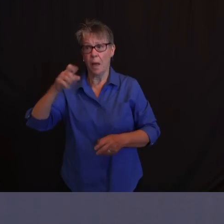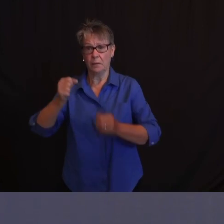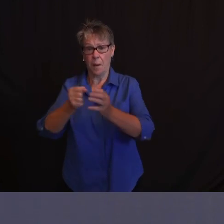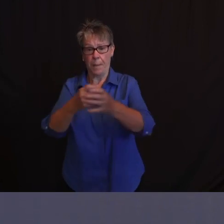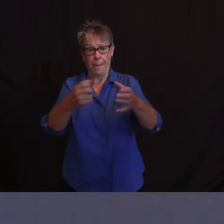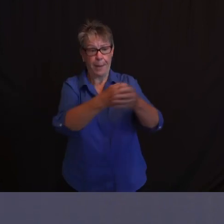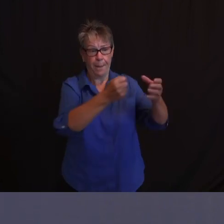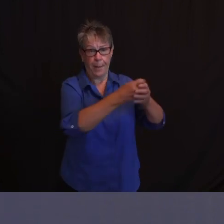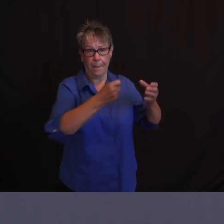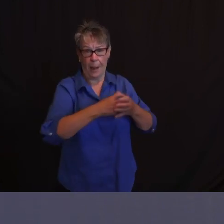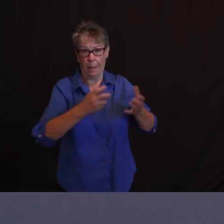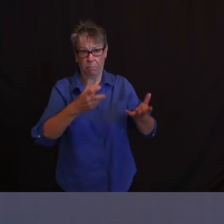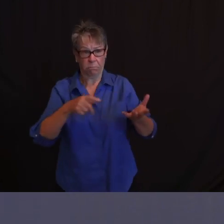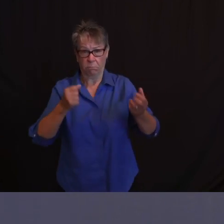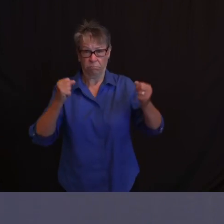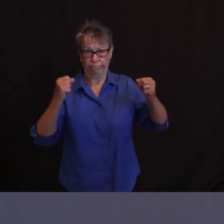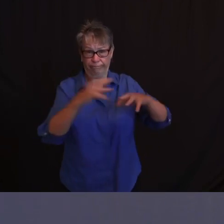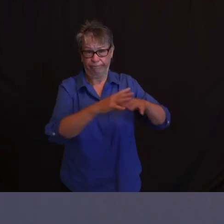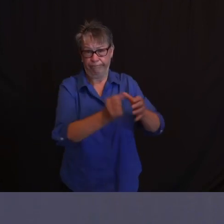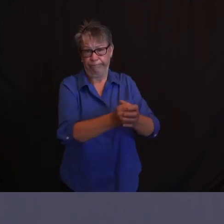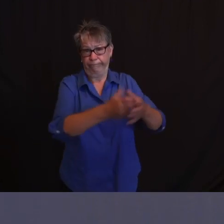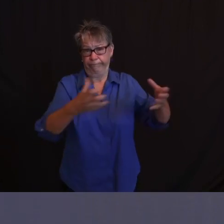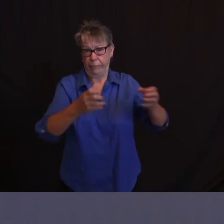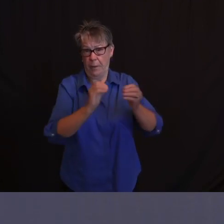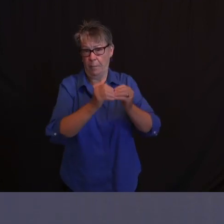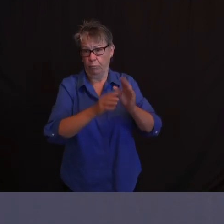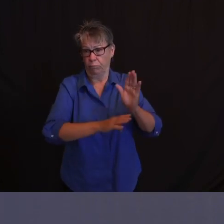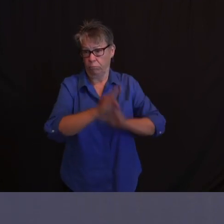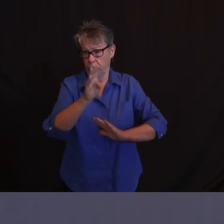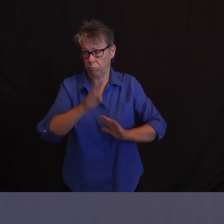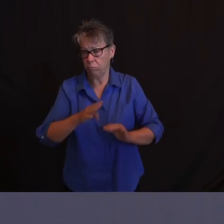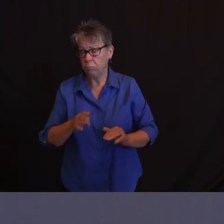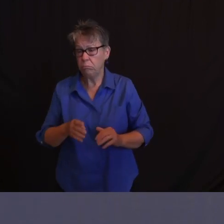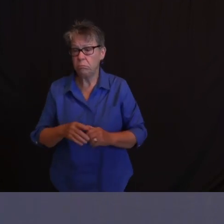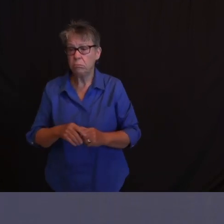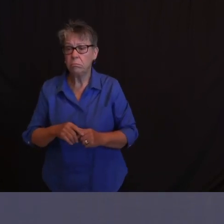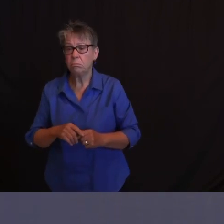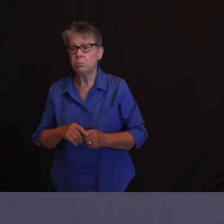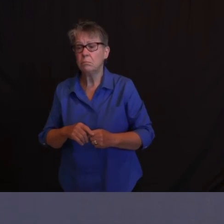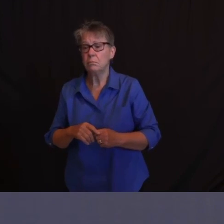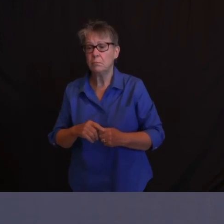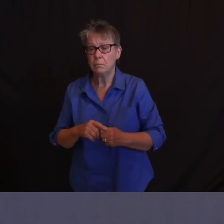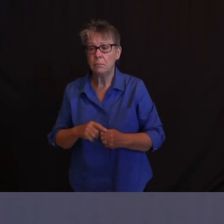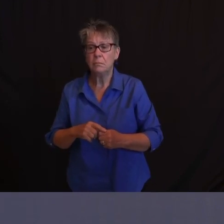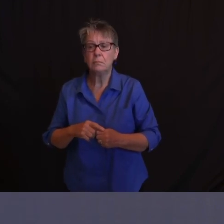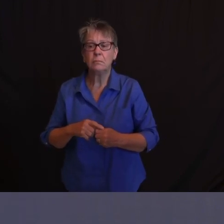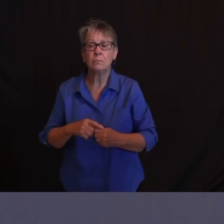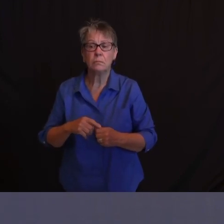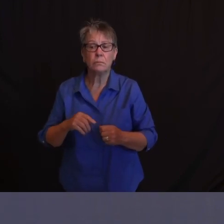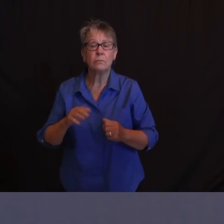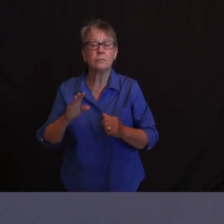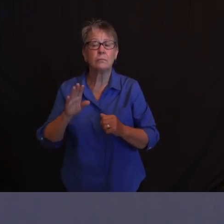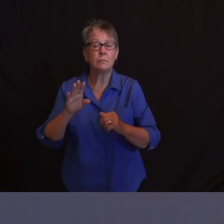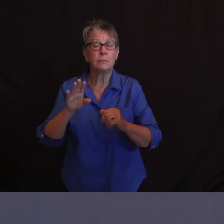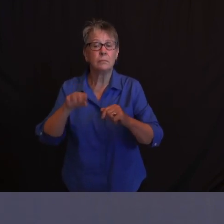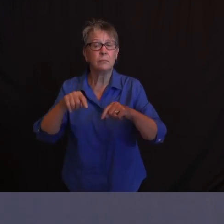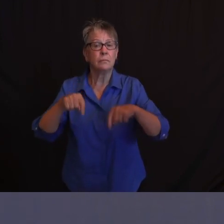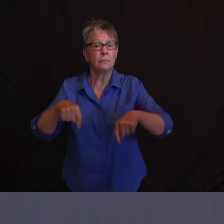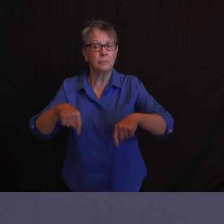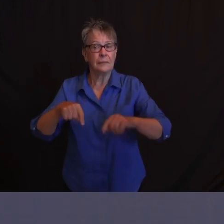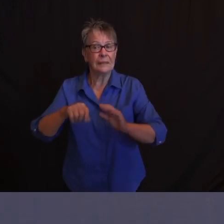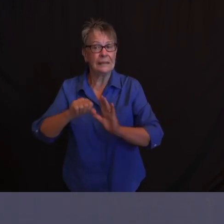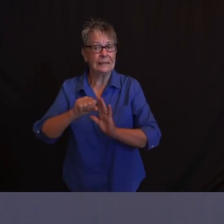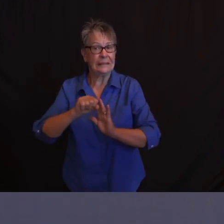I believe this is correct. The states that you'd be most concerned about is if you had explosions in your